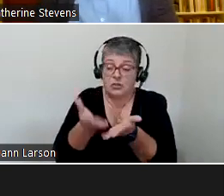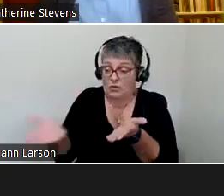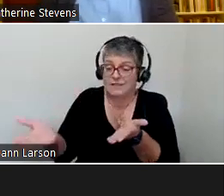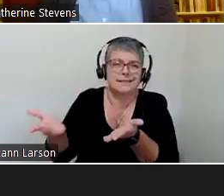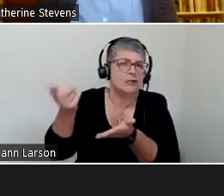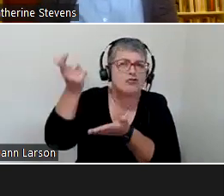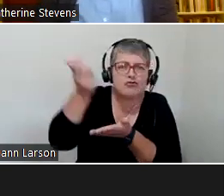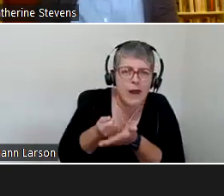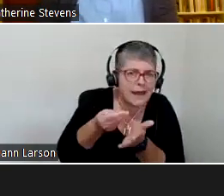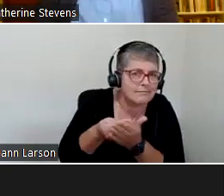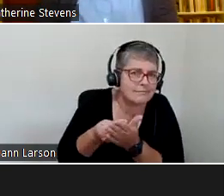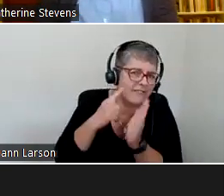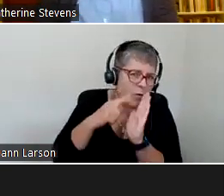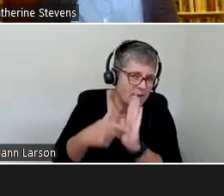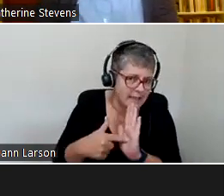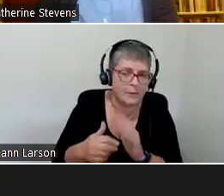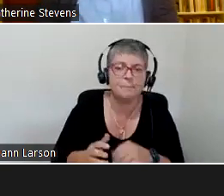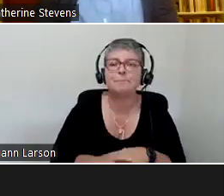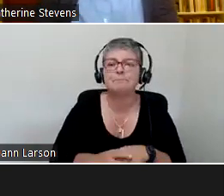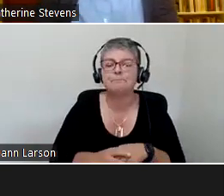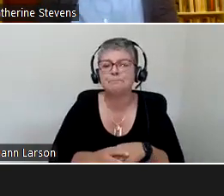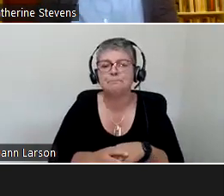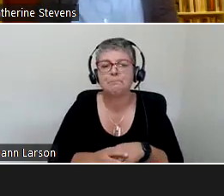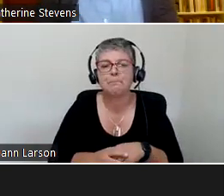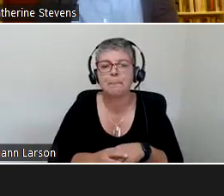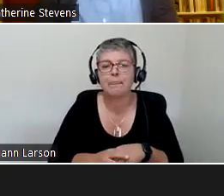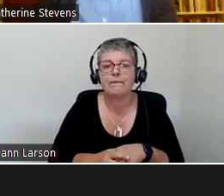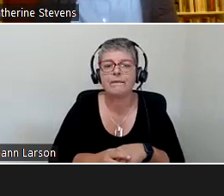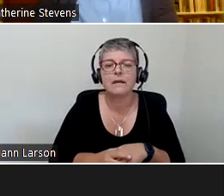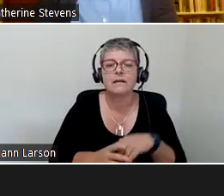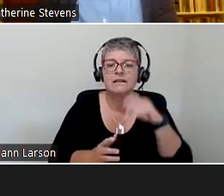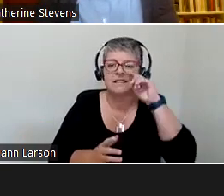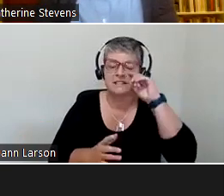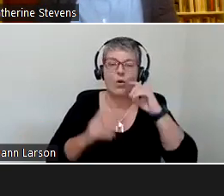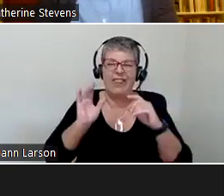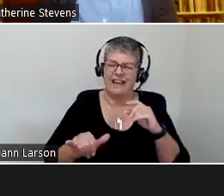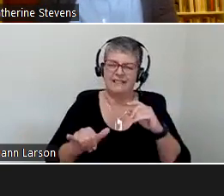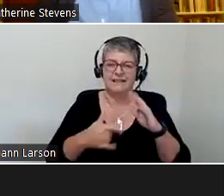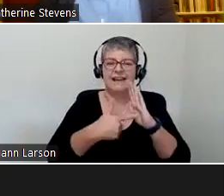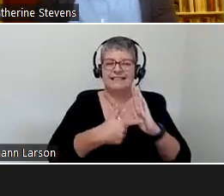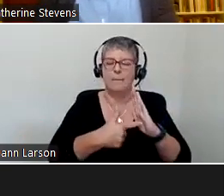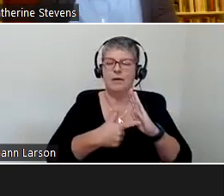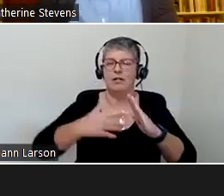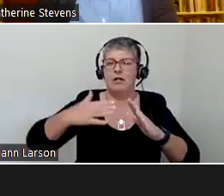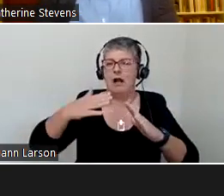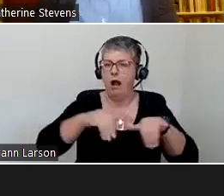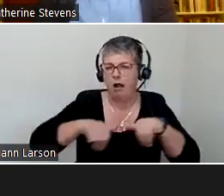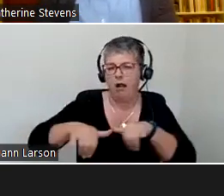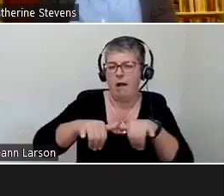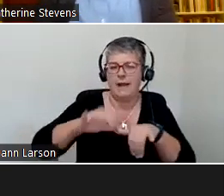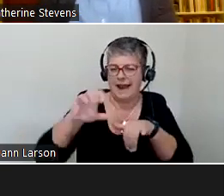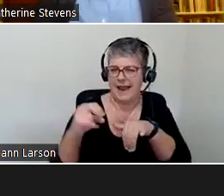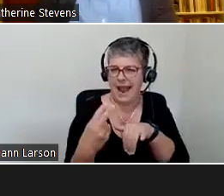you receive. Here's an example of a common cash cost share source. So if your local